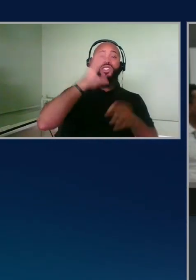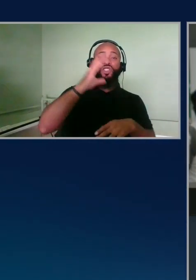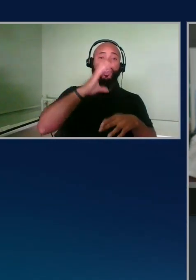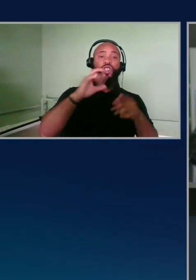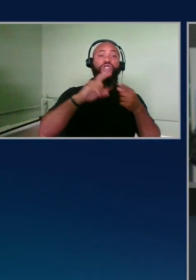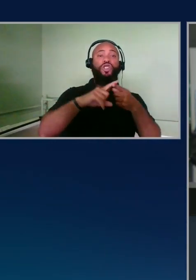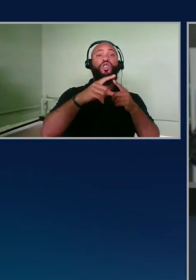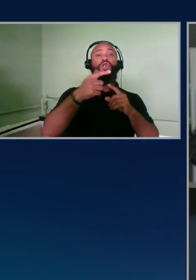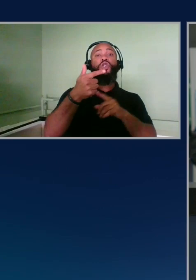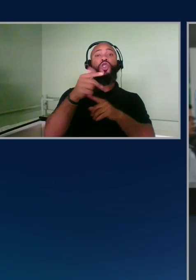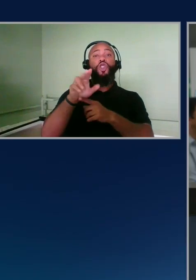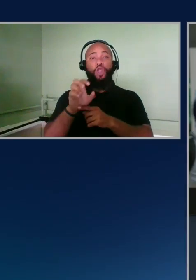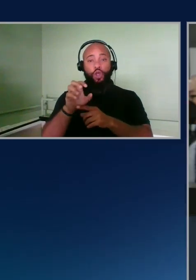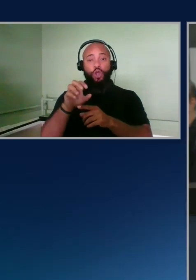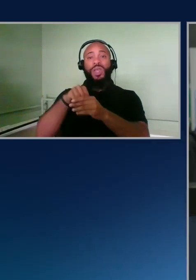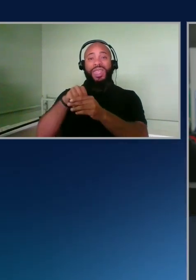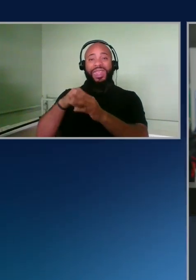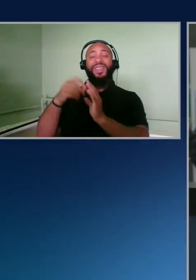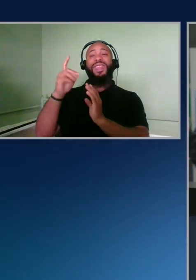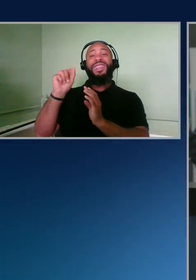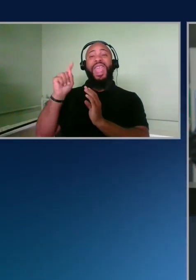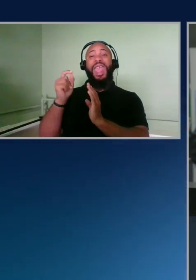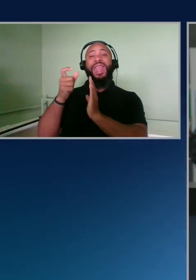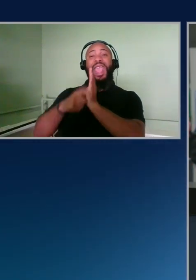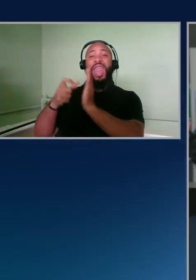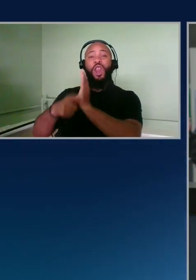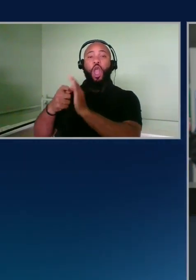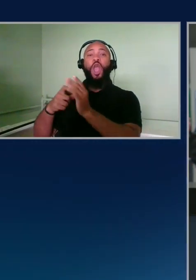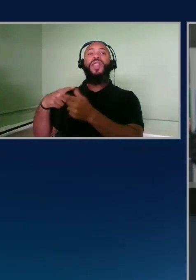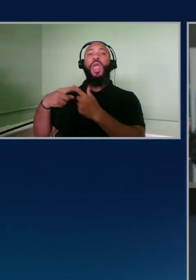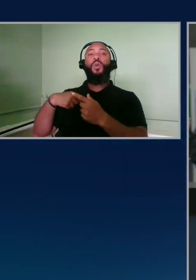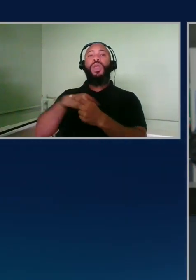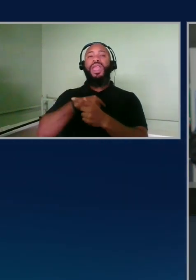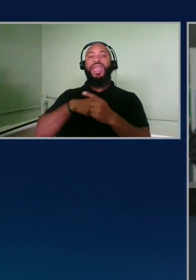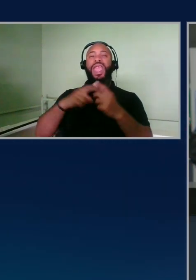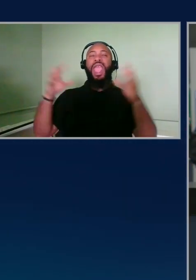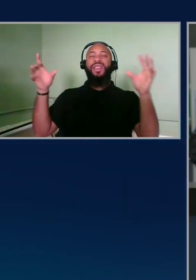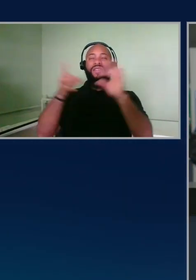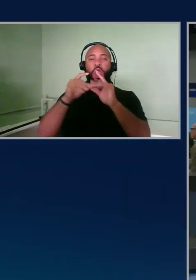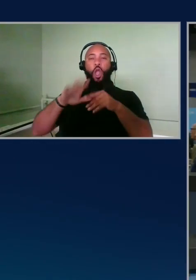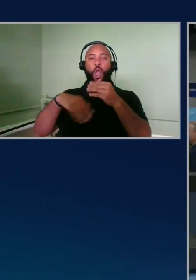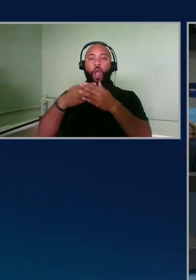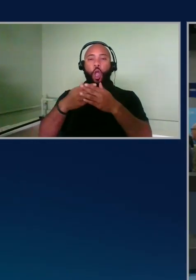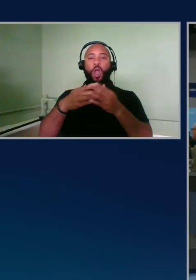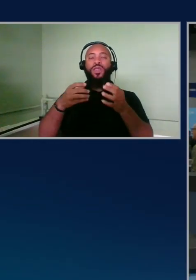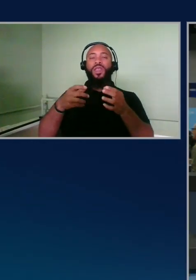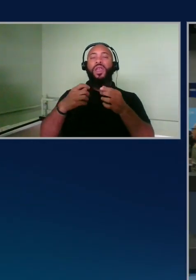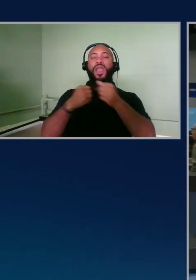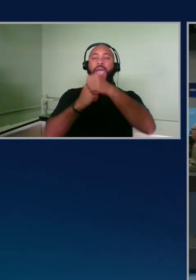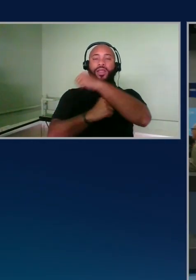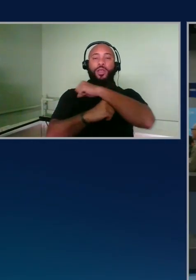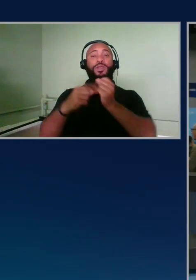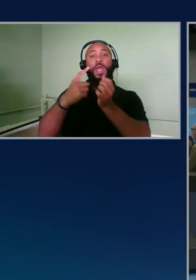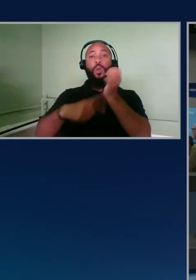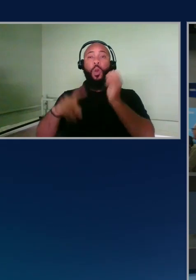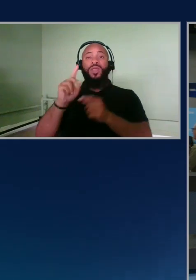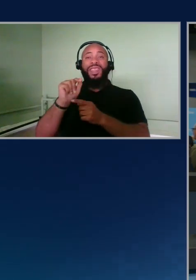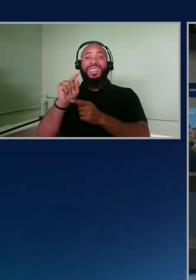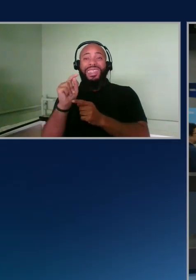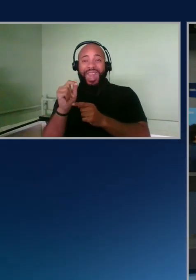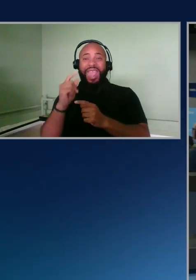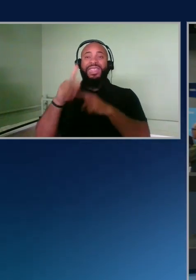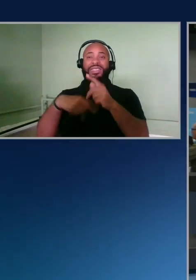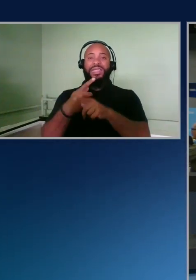those fields and all of the columns and what their data types are. And all we do then is, in the integrations package, is we grab